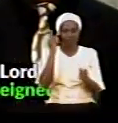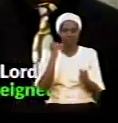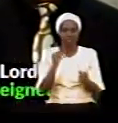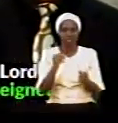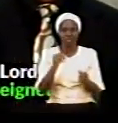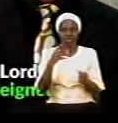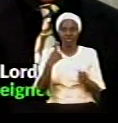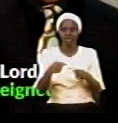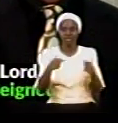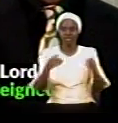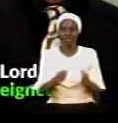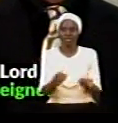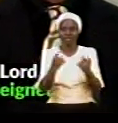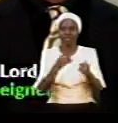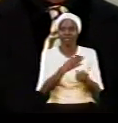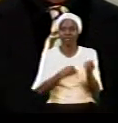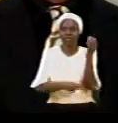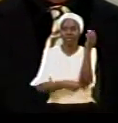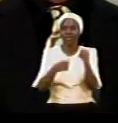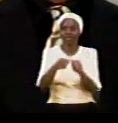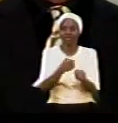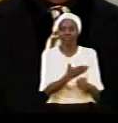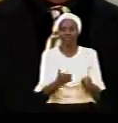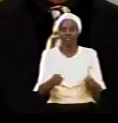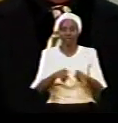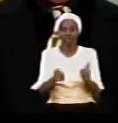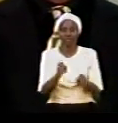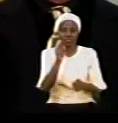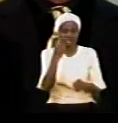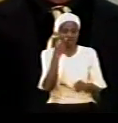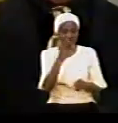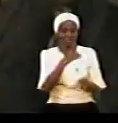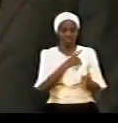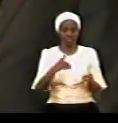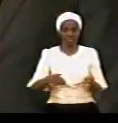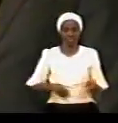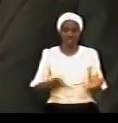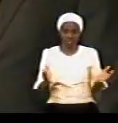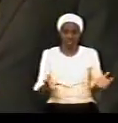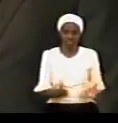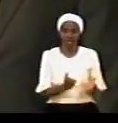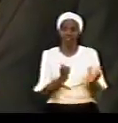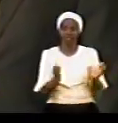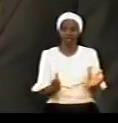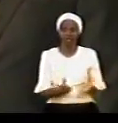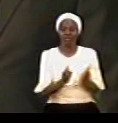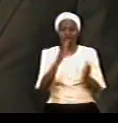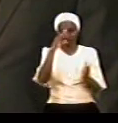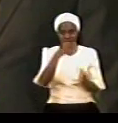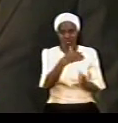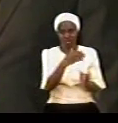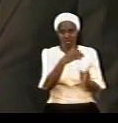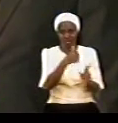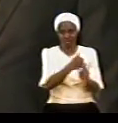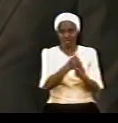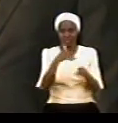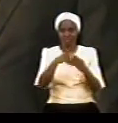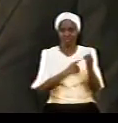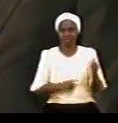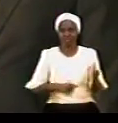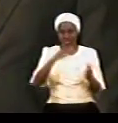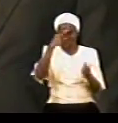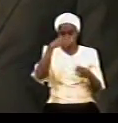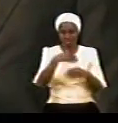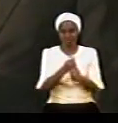David encouraged himself in the Lord, made up in his mind. Said, I'm on my way back to escape, and